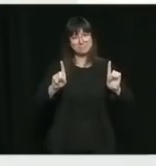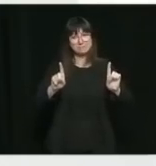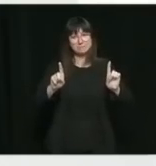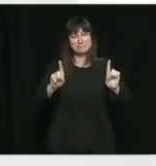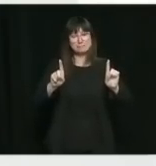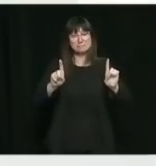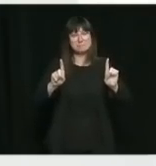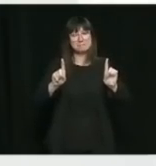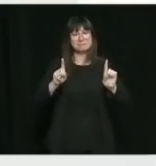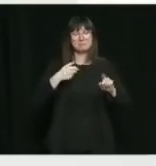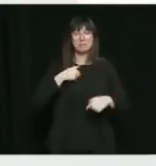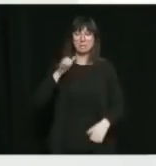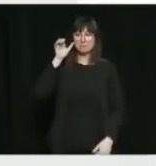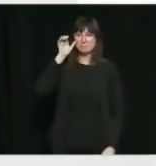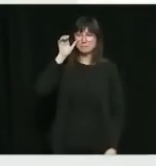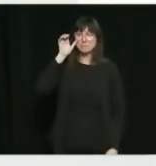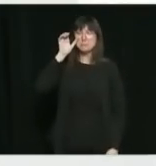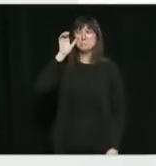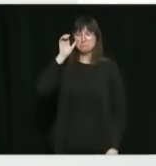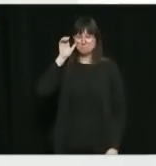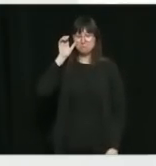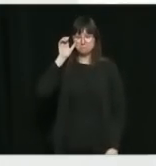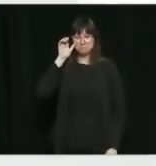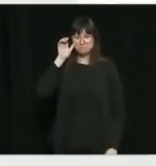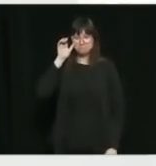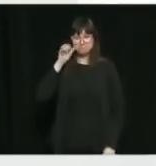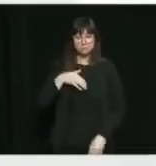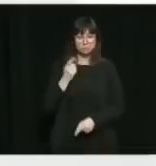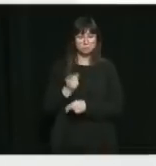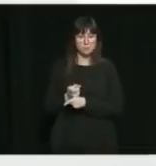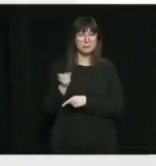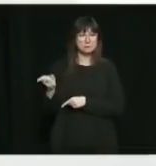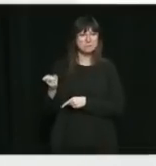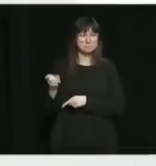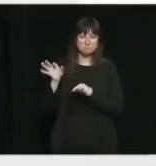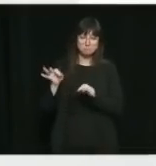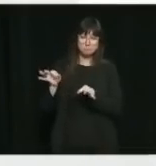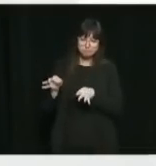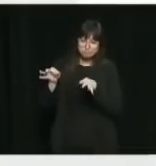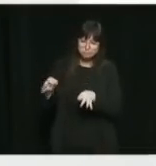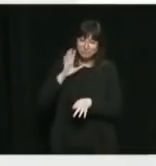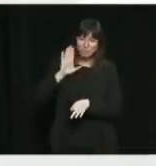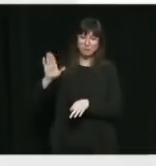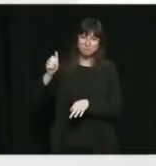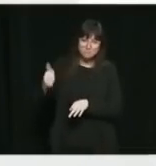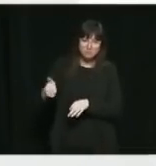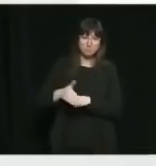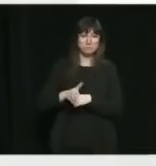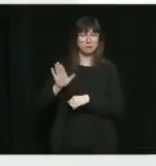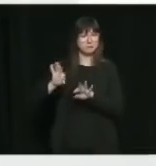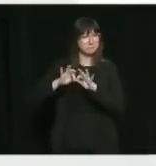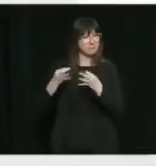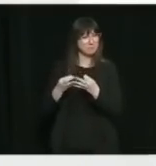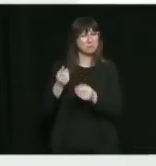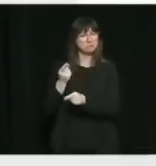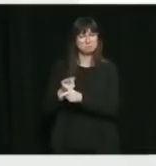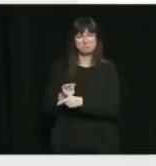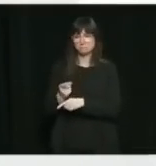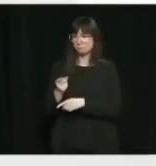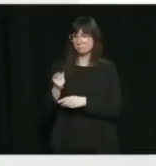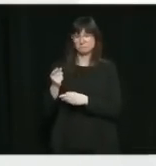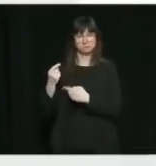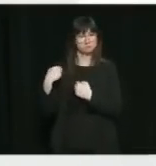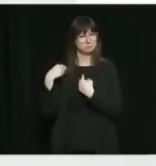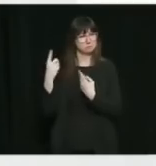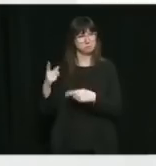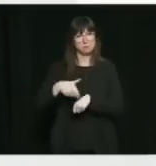it became very clear that this was the right decision for him, for his family. He's been in this a long time.